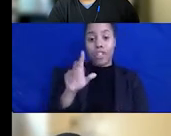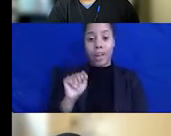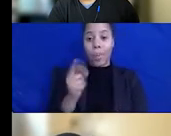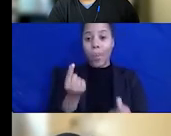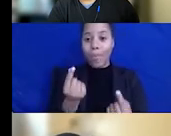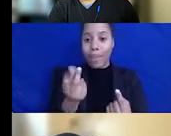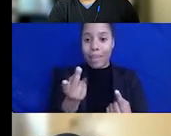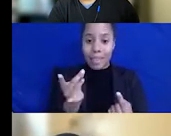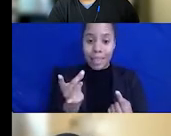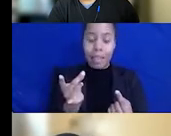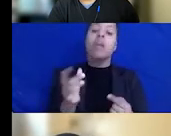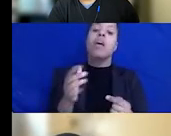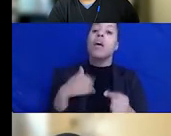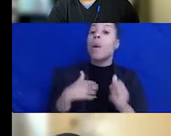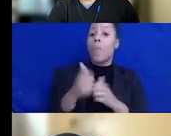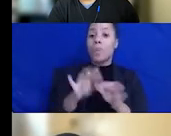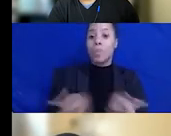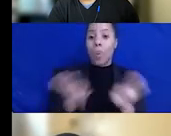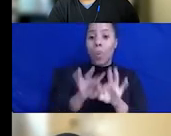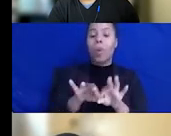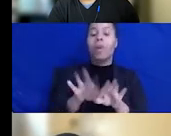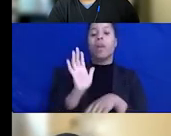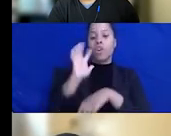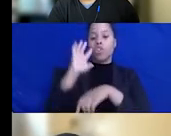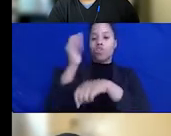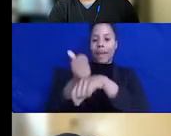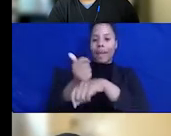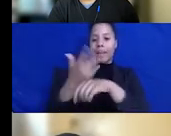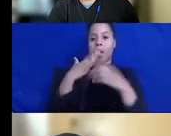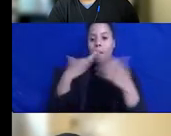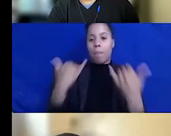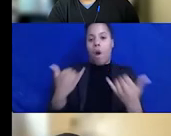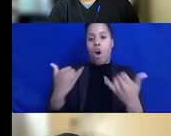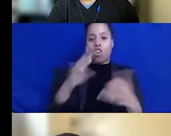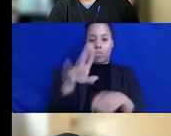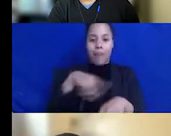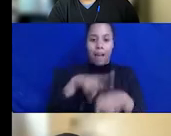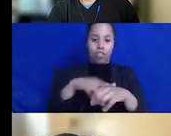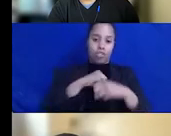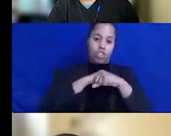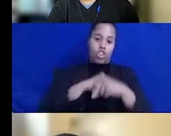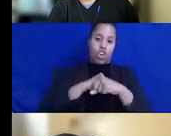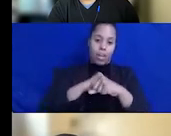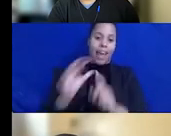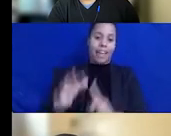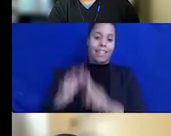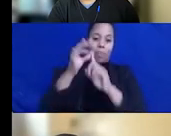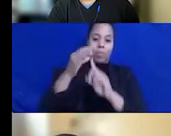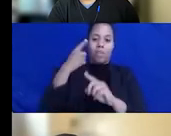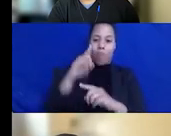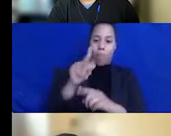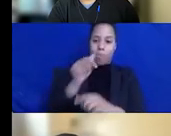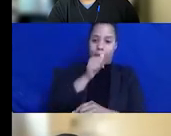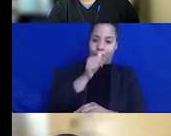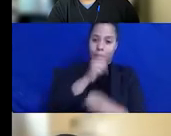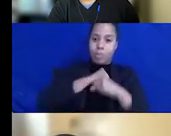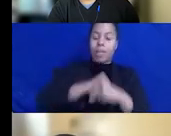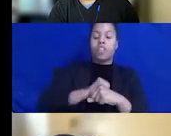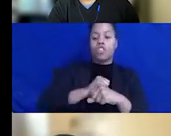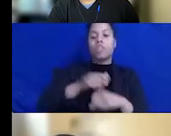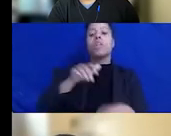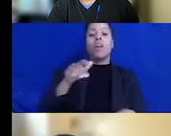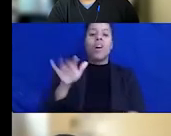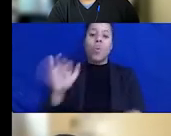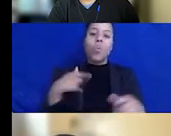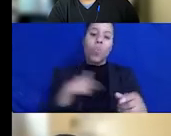kind of important is it created the modern national security exception to privacy protections, which is something we deal with all the time. Every time there is a